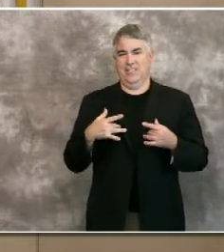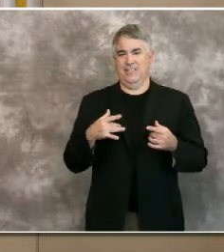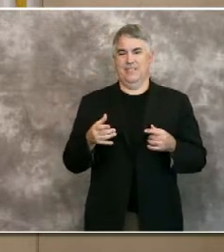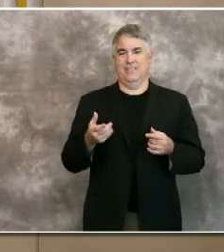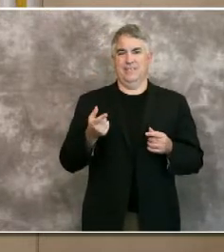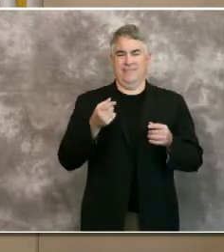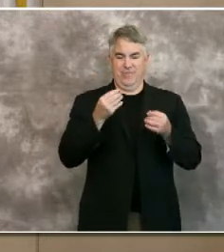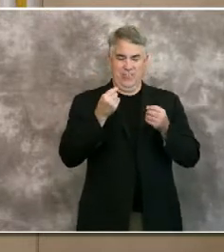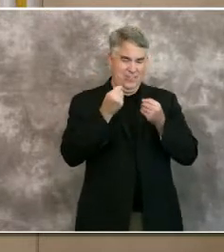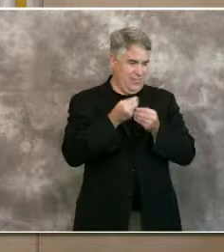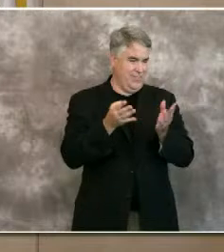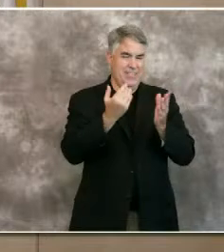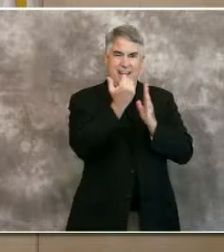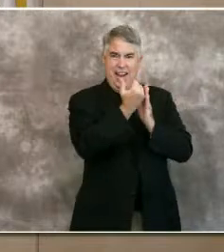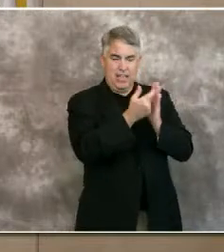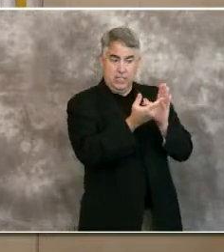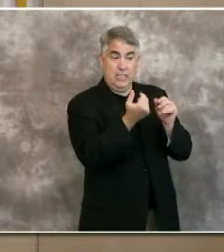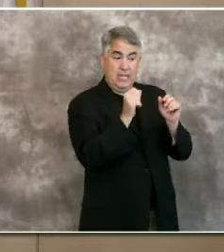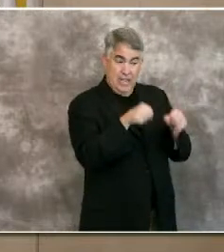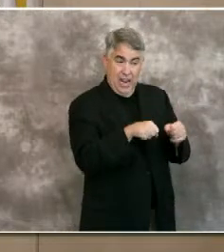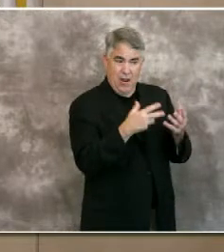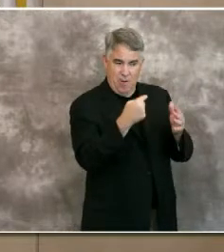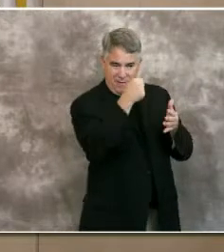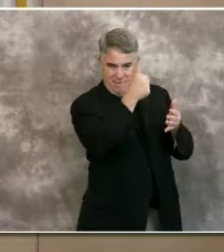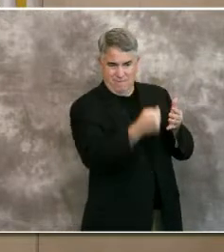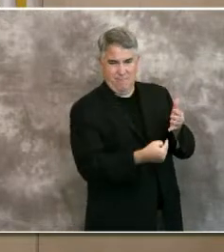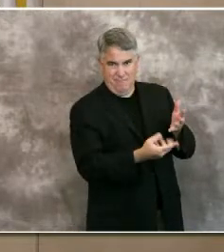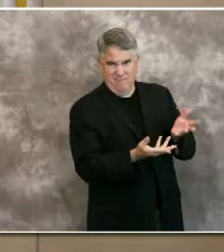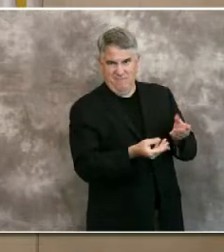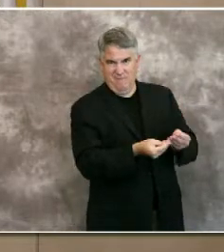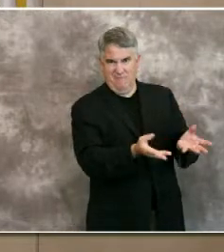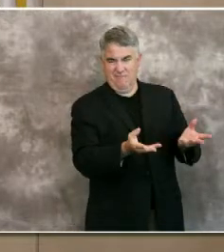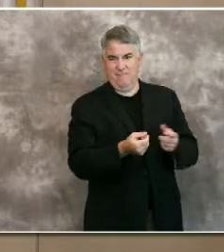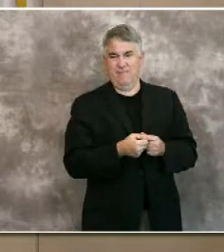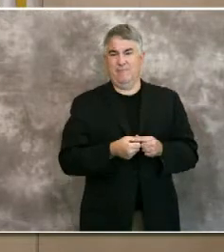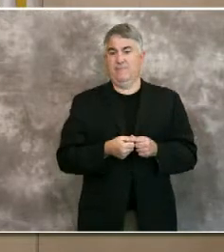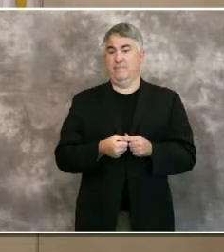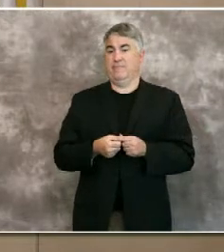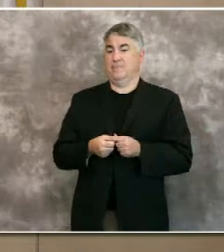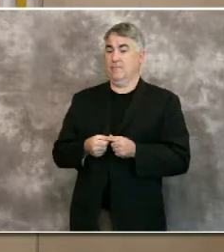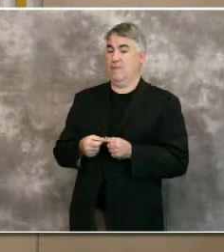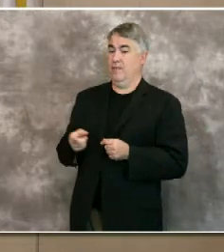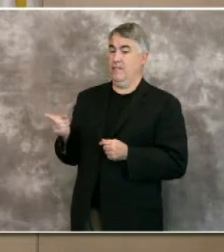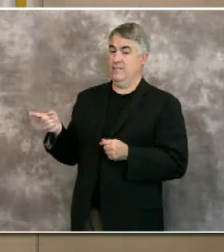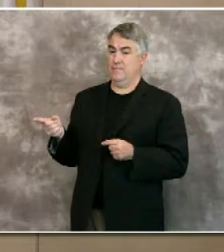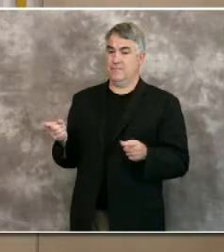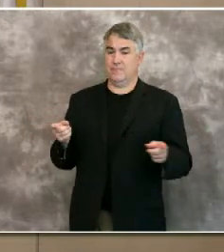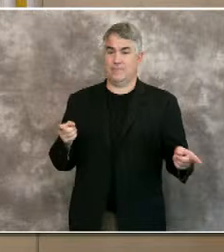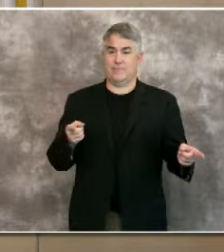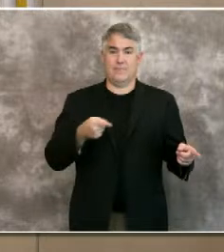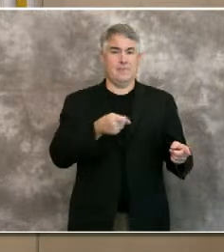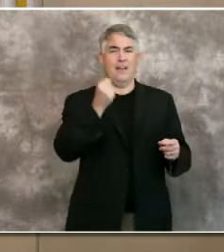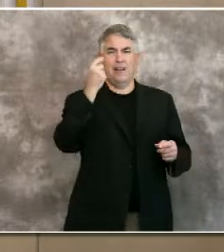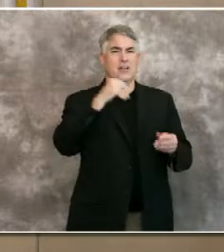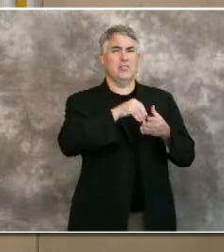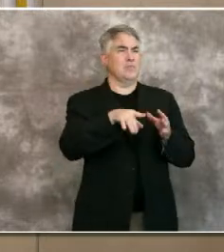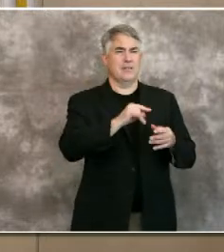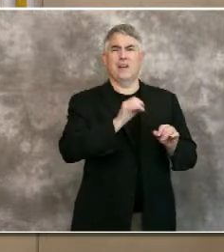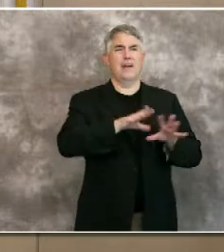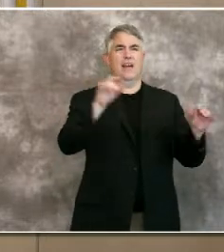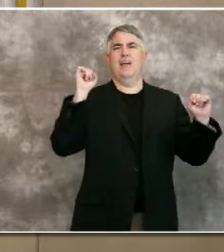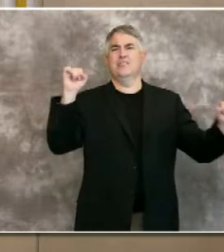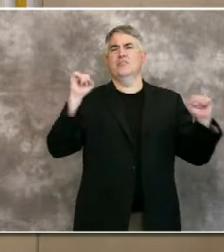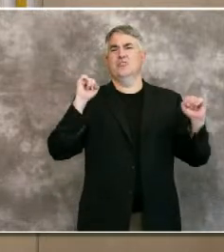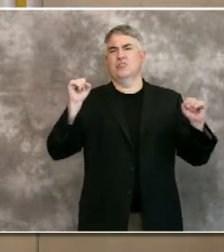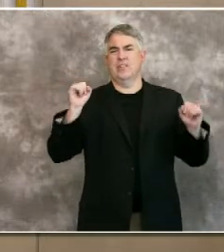that students could be out and be exercising. So again,